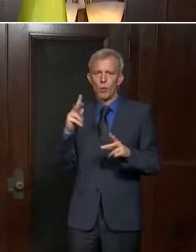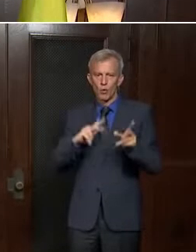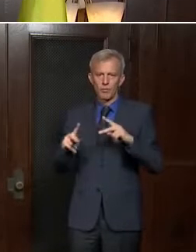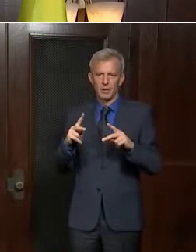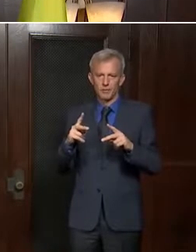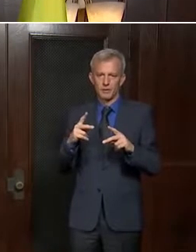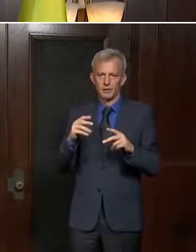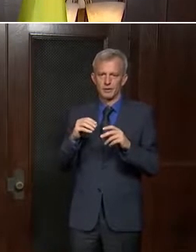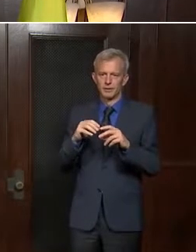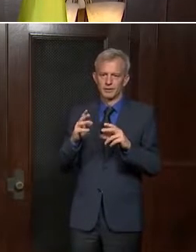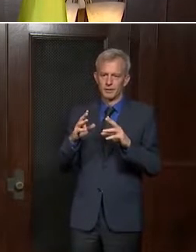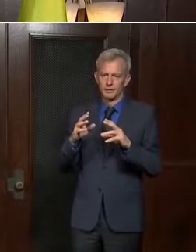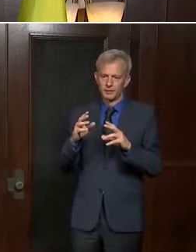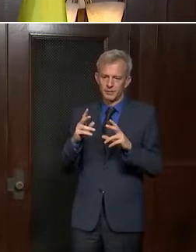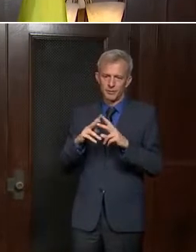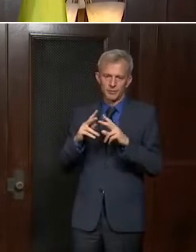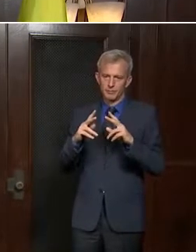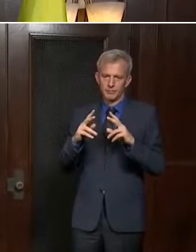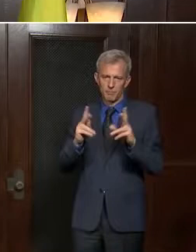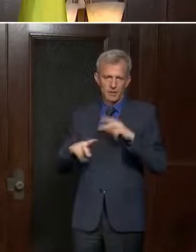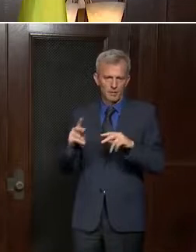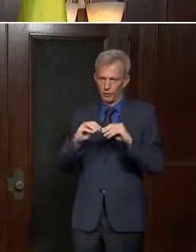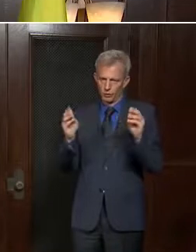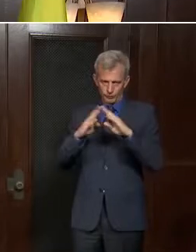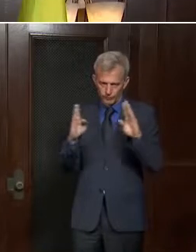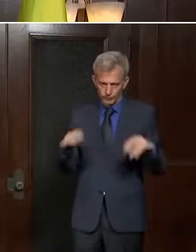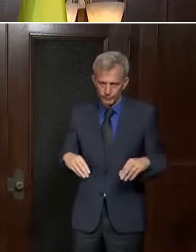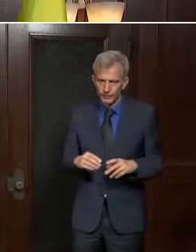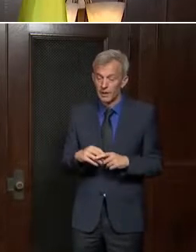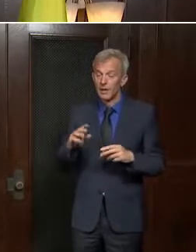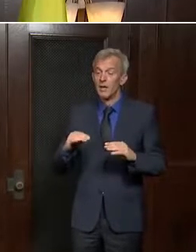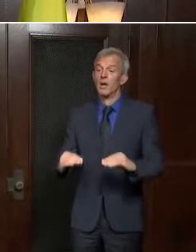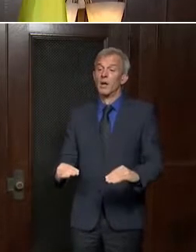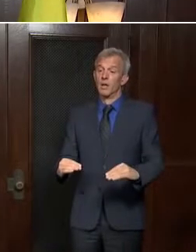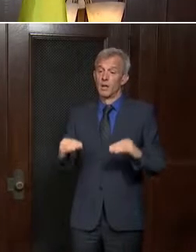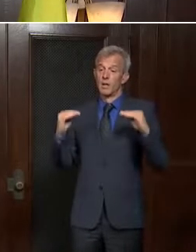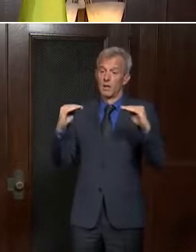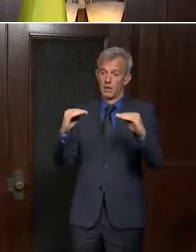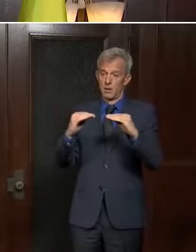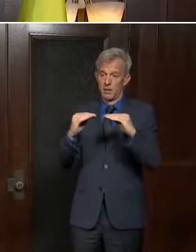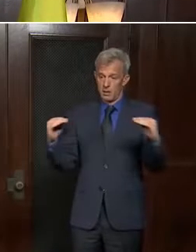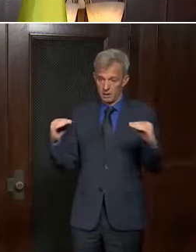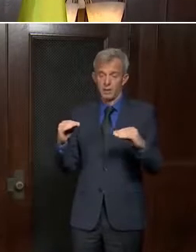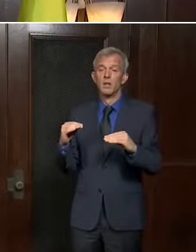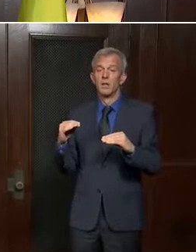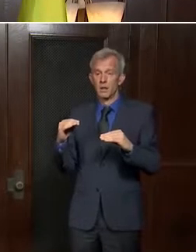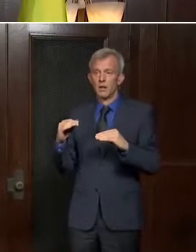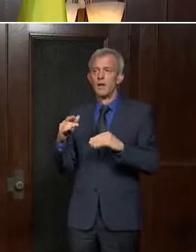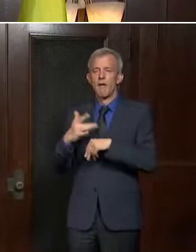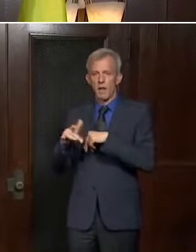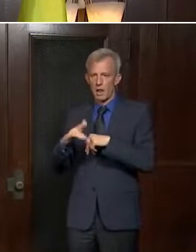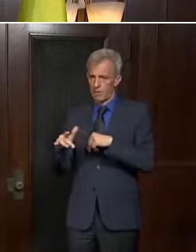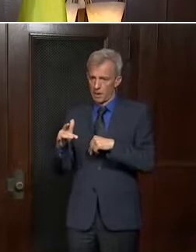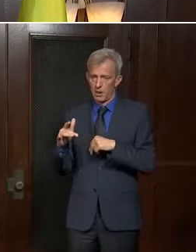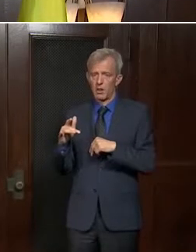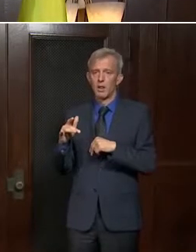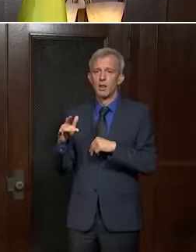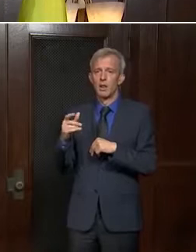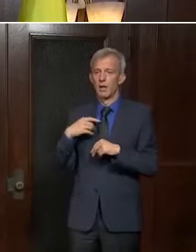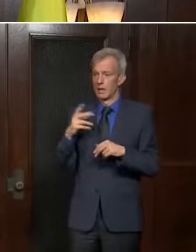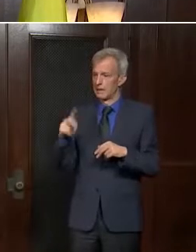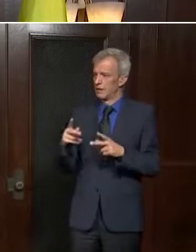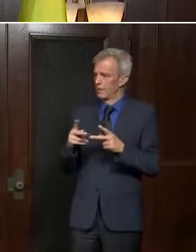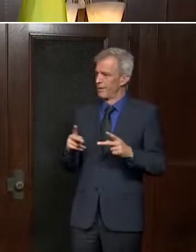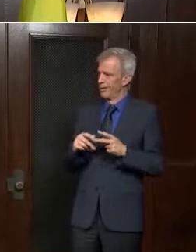Tier 2 rooms are also available in the hundreds to take people who are need to self-quarantine and have no place to